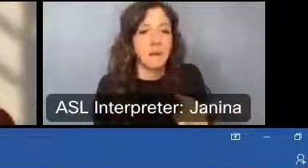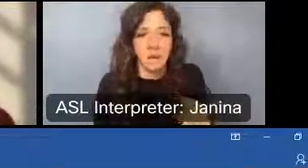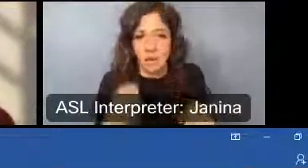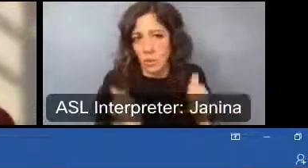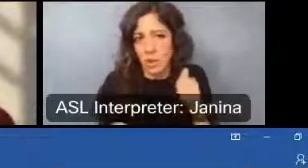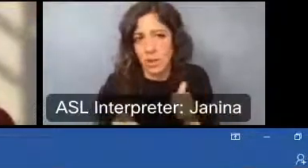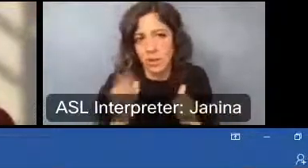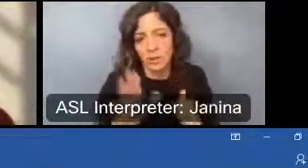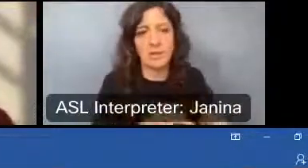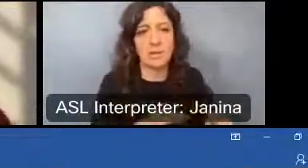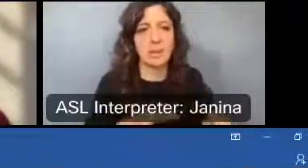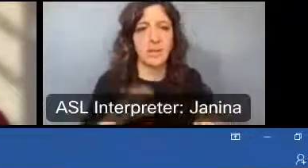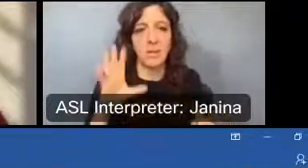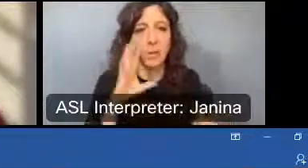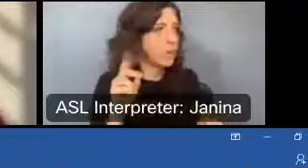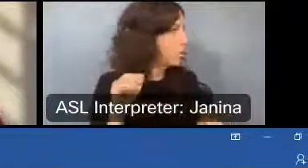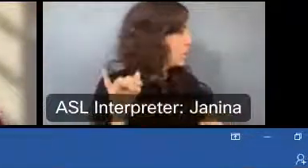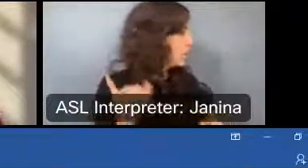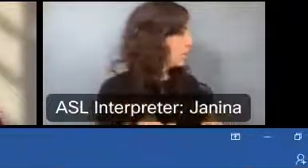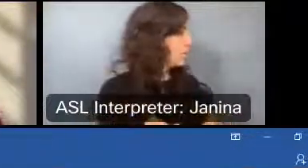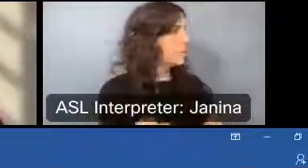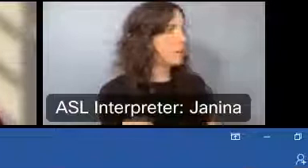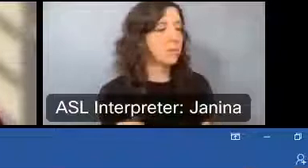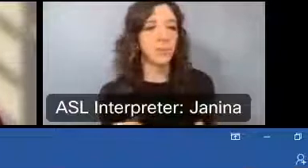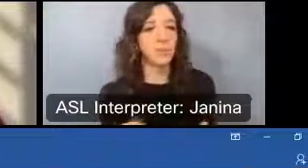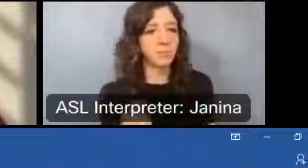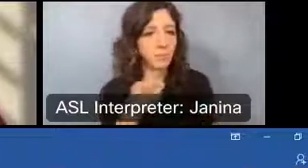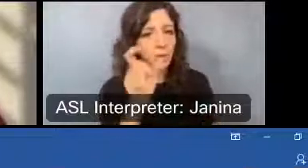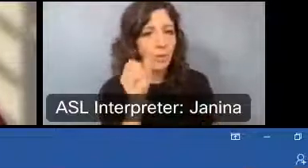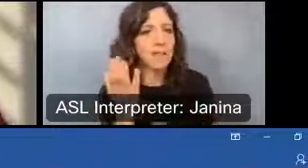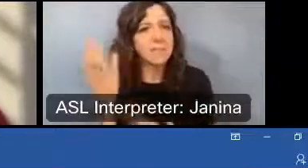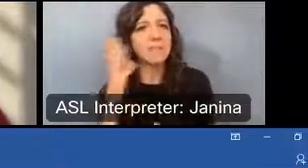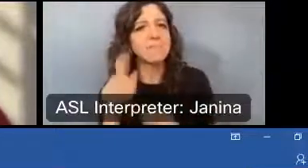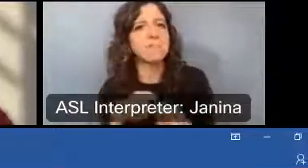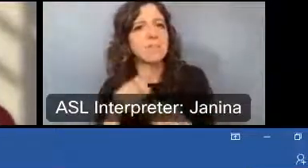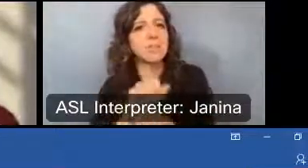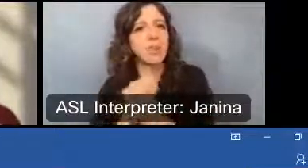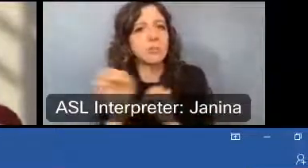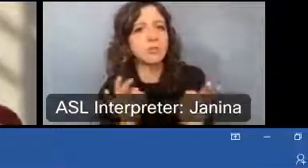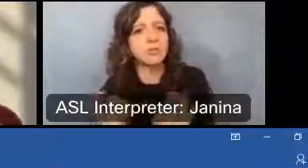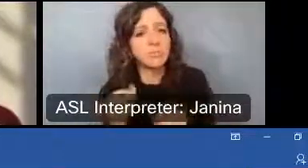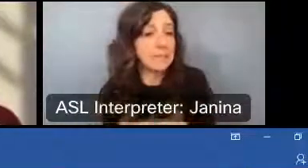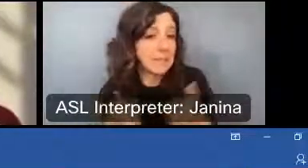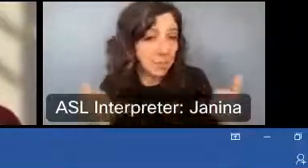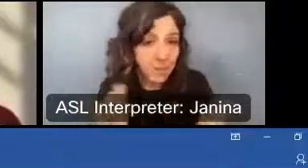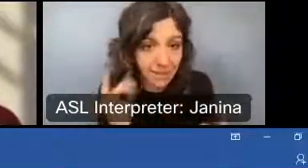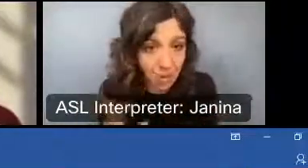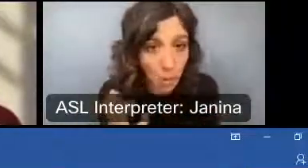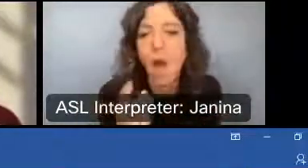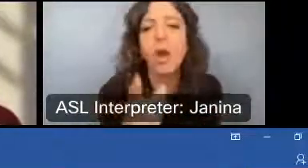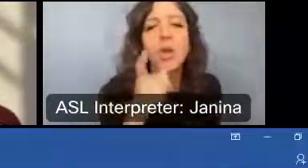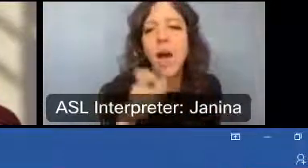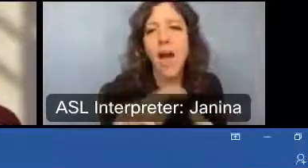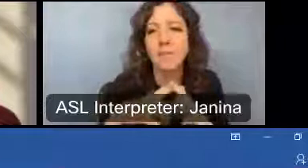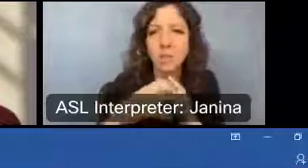staff are going to be doing it. You can submit the specific job description separately. We don't need you to like write out all the